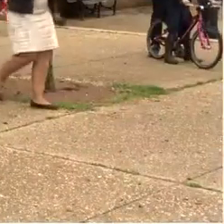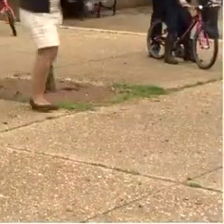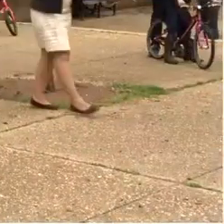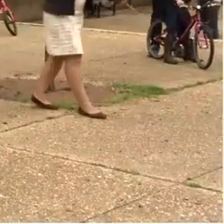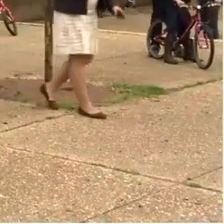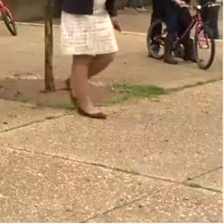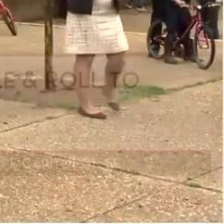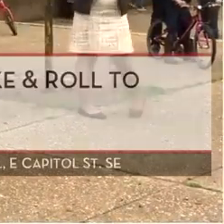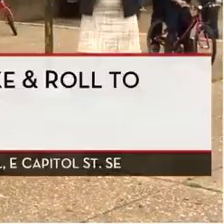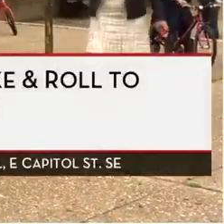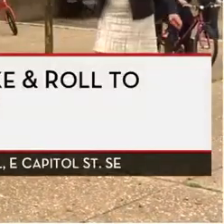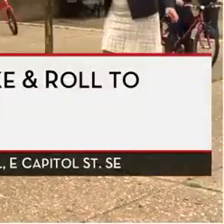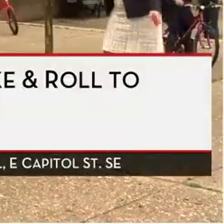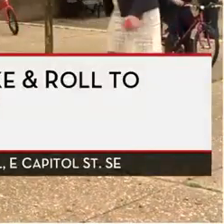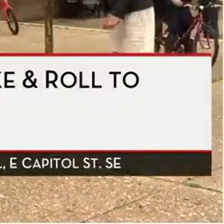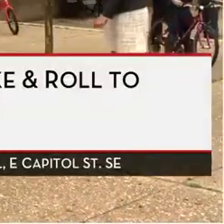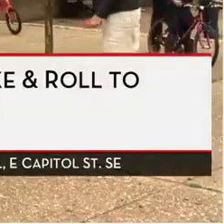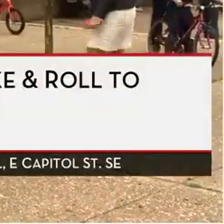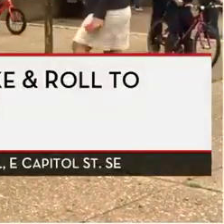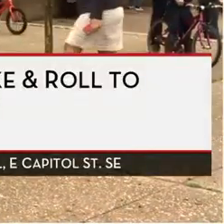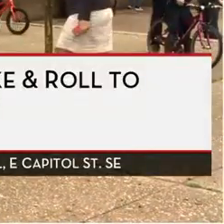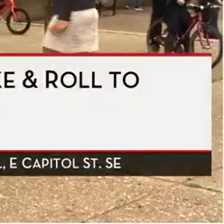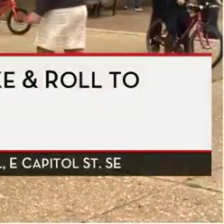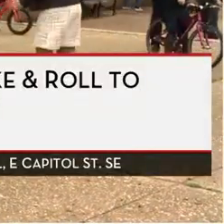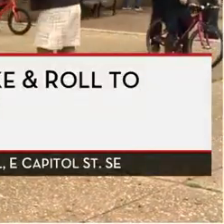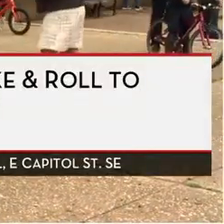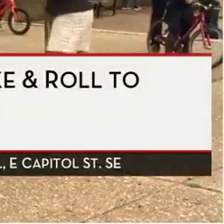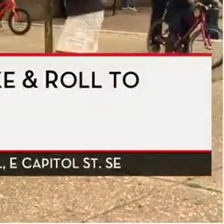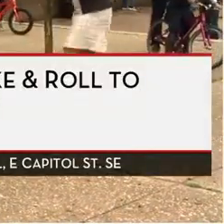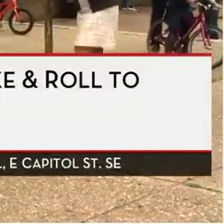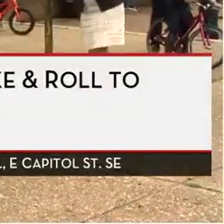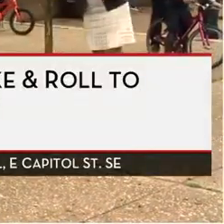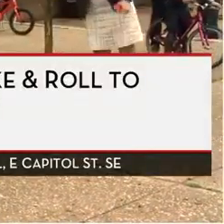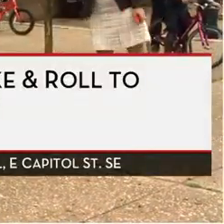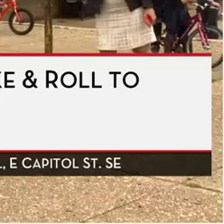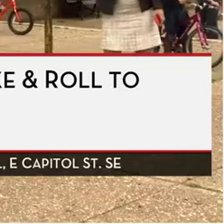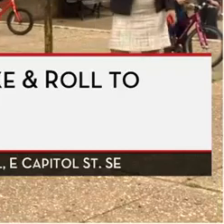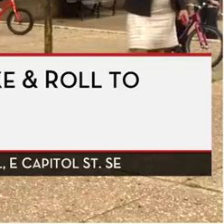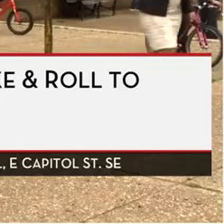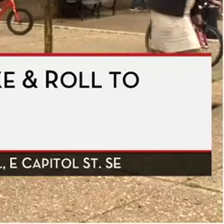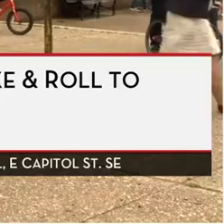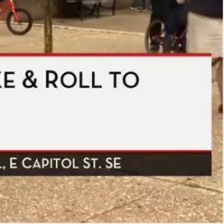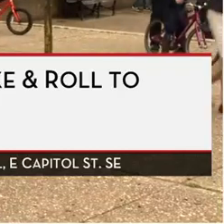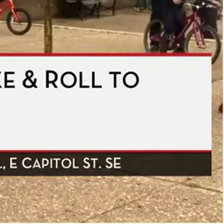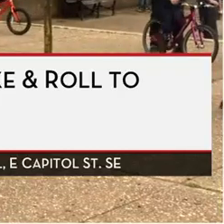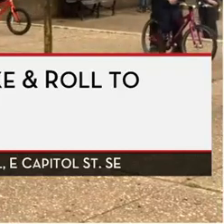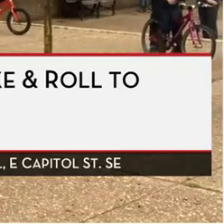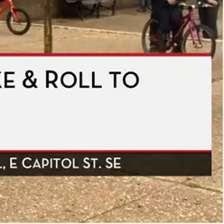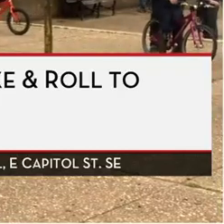All right, good morning, everybody. All right, are we excited for Bike to School Day?